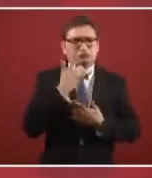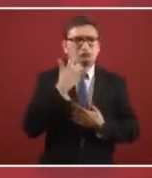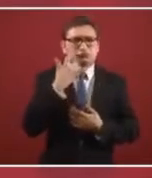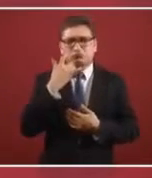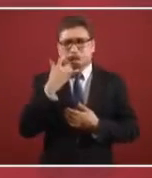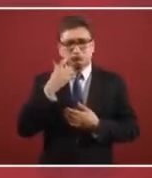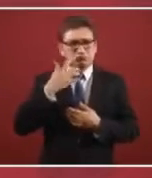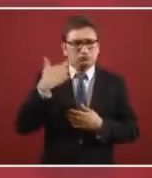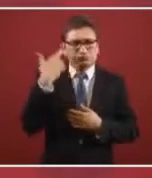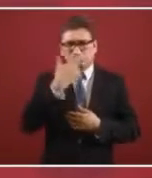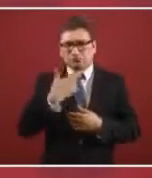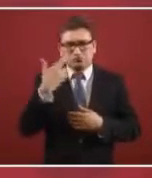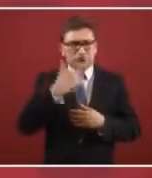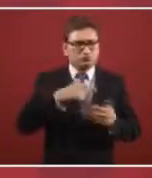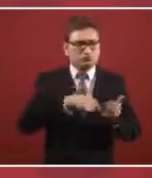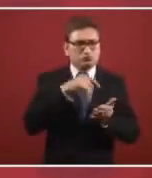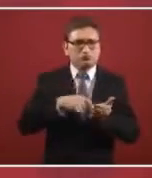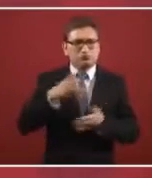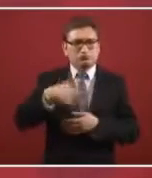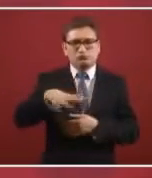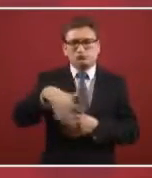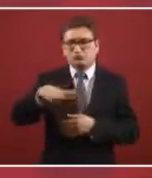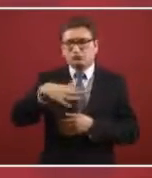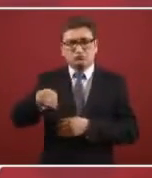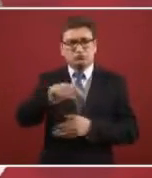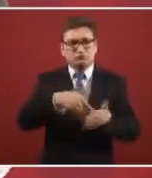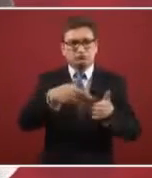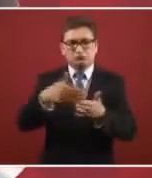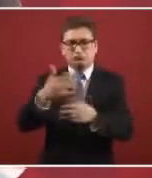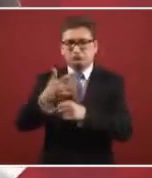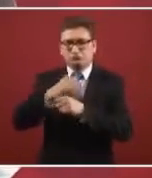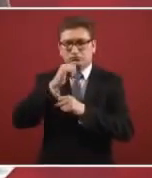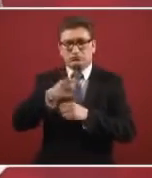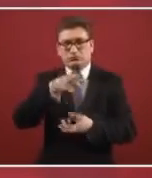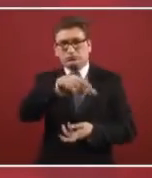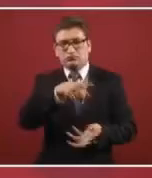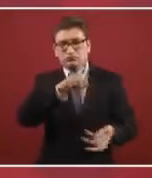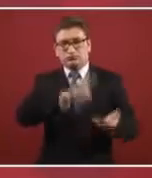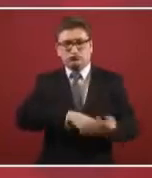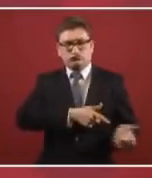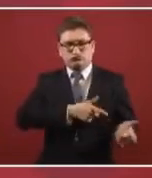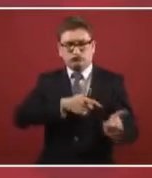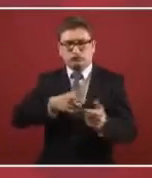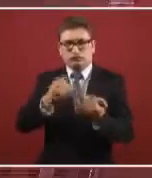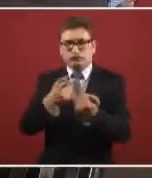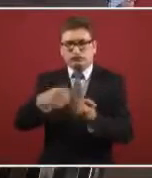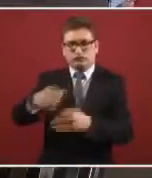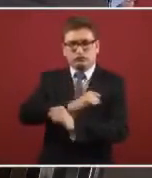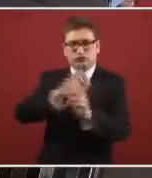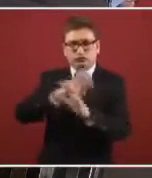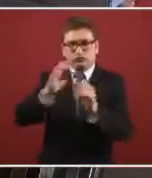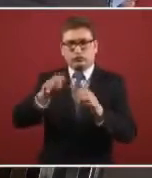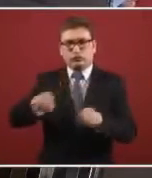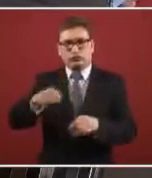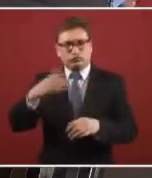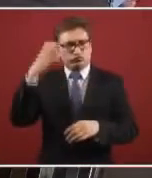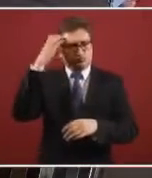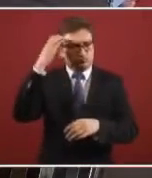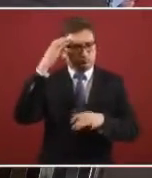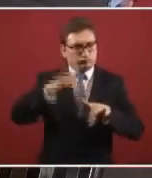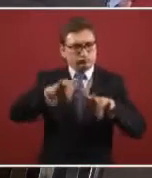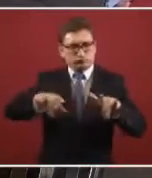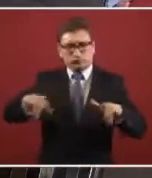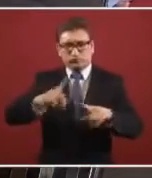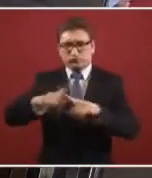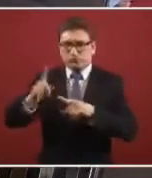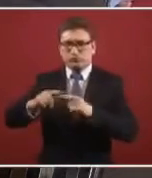ninguna limitation de to las enter instalaciones. into any of the Desde el arsenal, donde estaban los installations, explosivos, los dormitorios, the todas las áreas, el dormitories, centro de